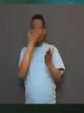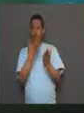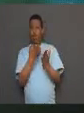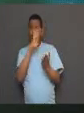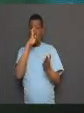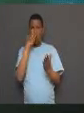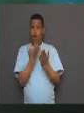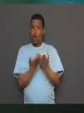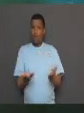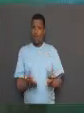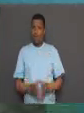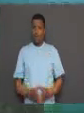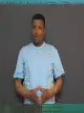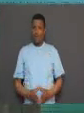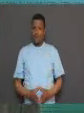Ethiopia's economy.